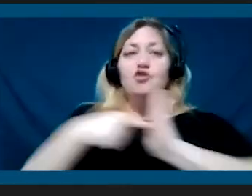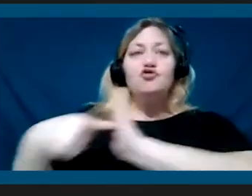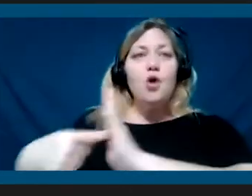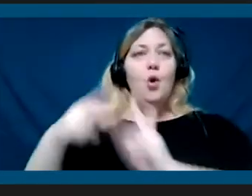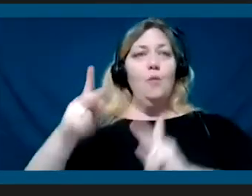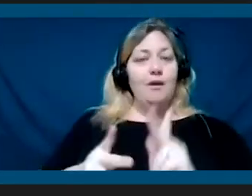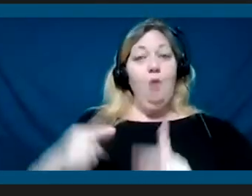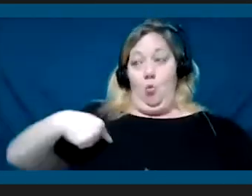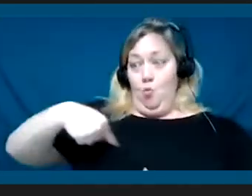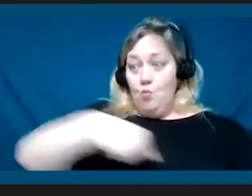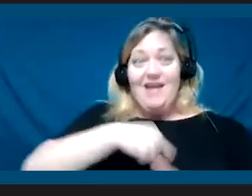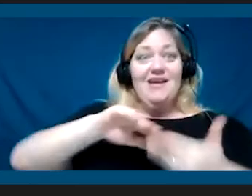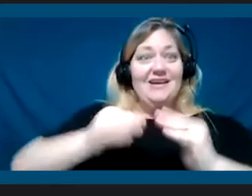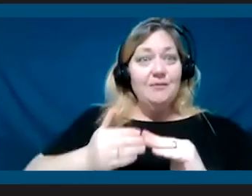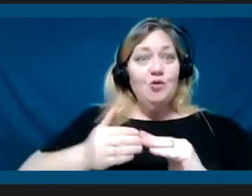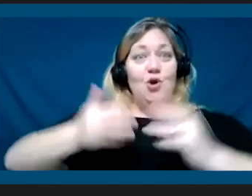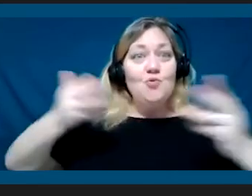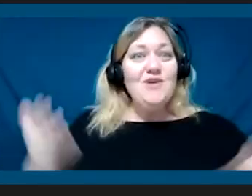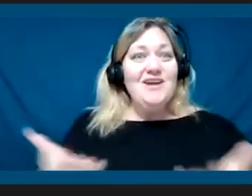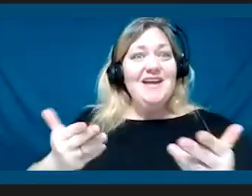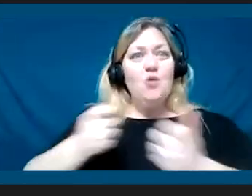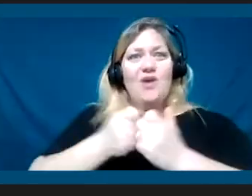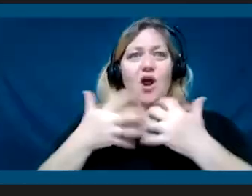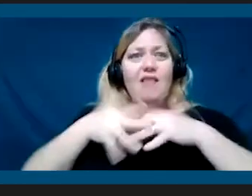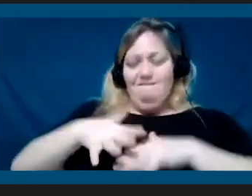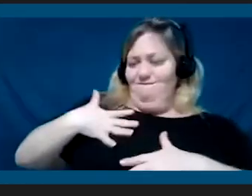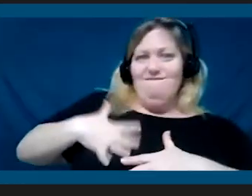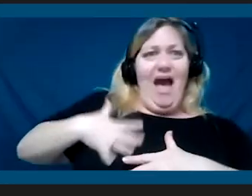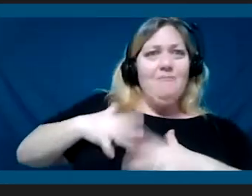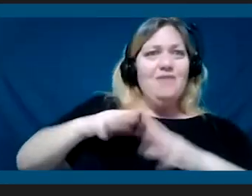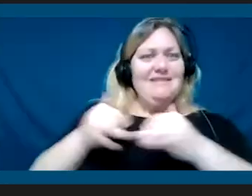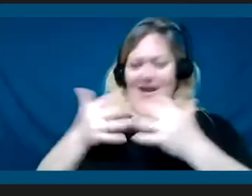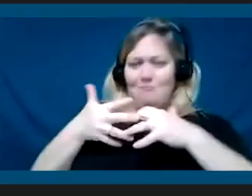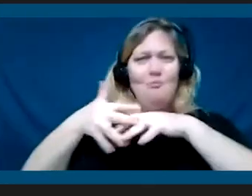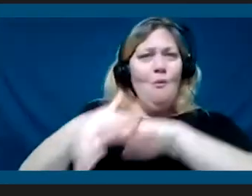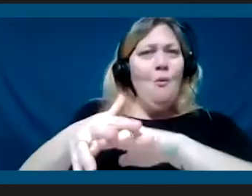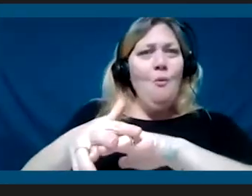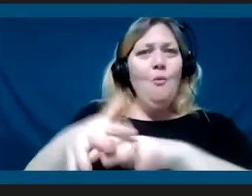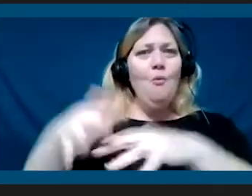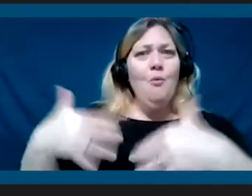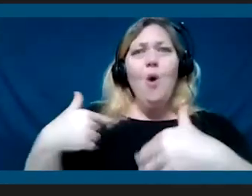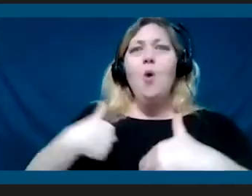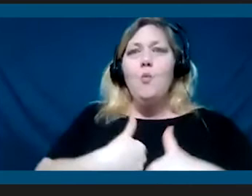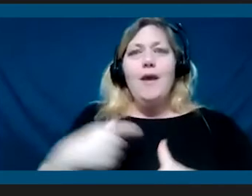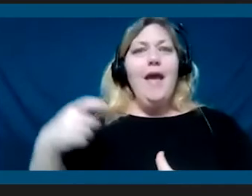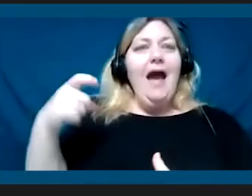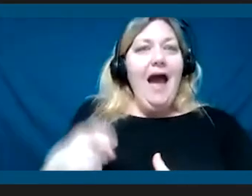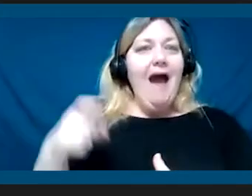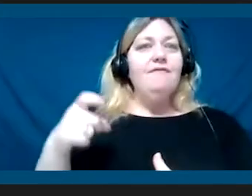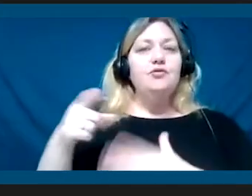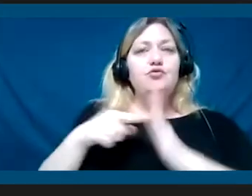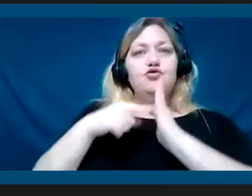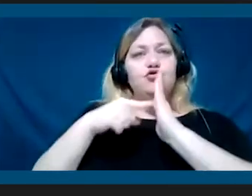that we've been in the community, we are the fabric of this society, and we just have to show